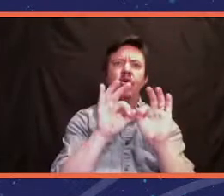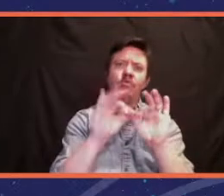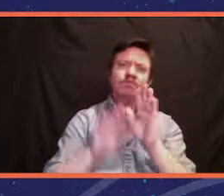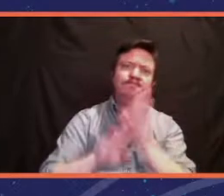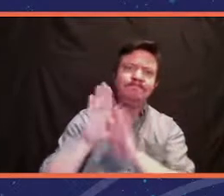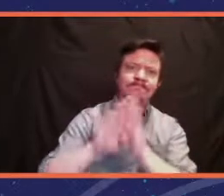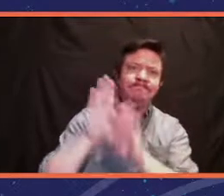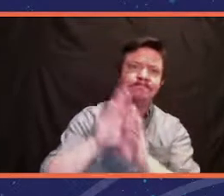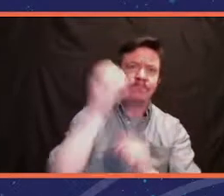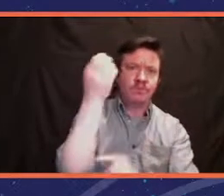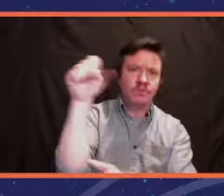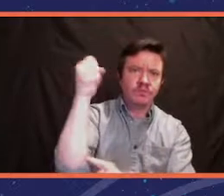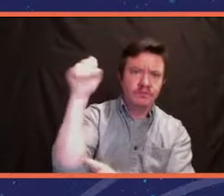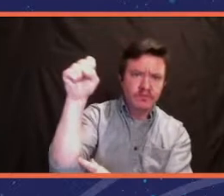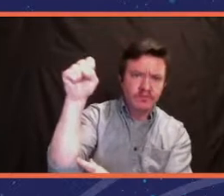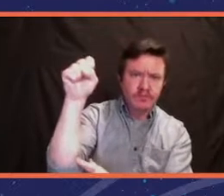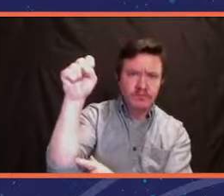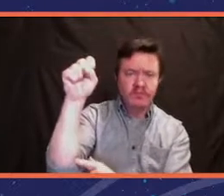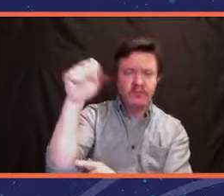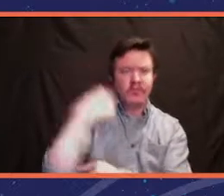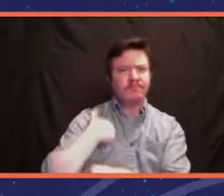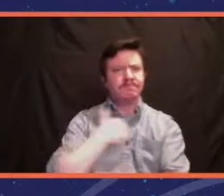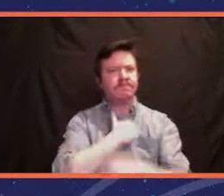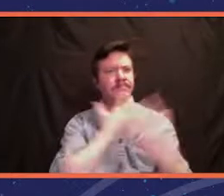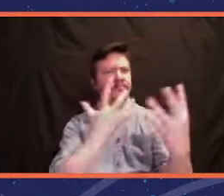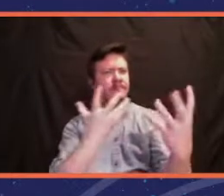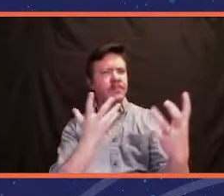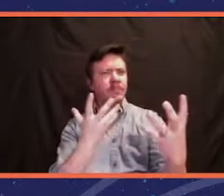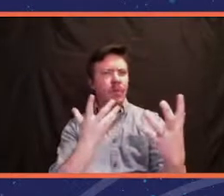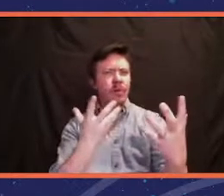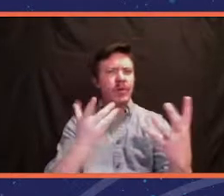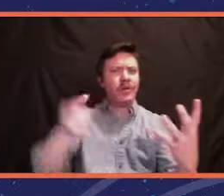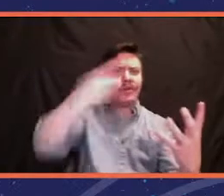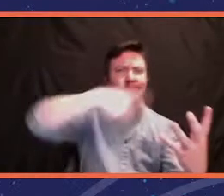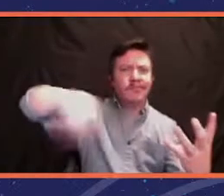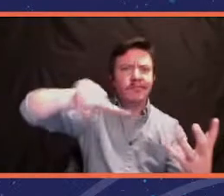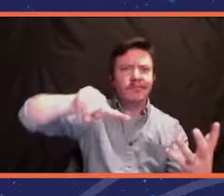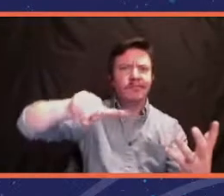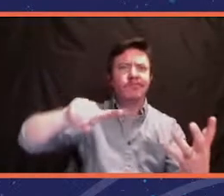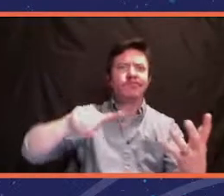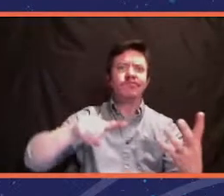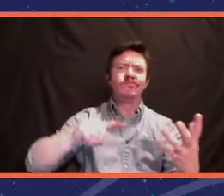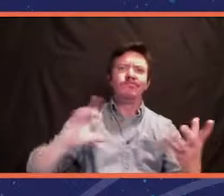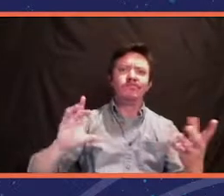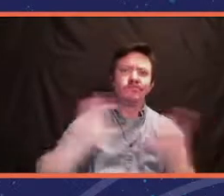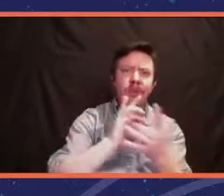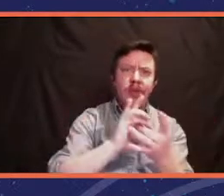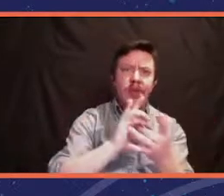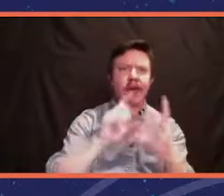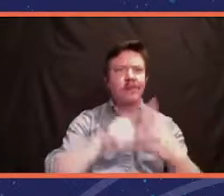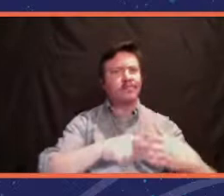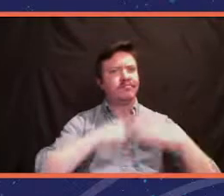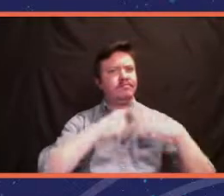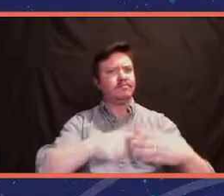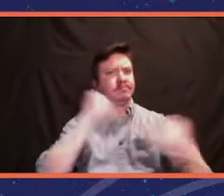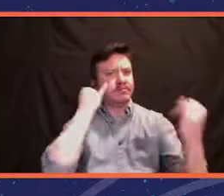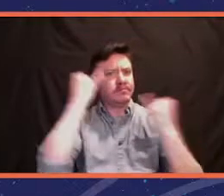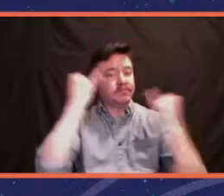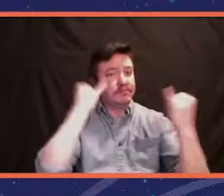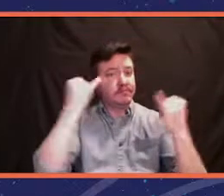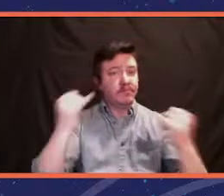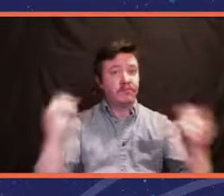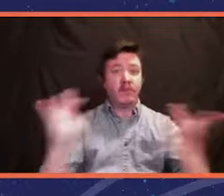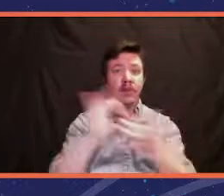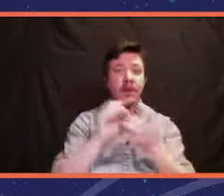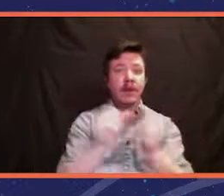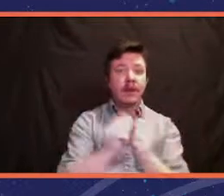So we sought to connect with, we began with the idea to connect with seven artists,